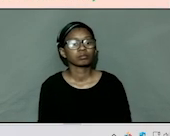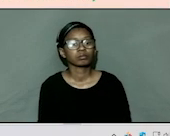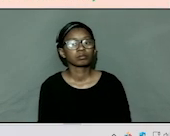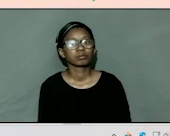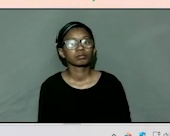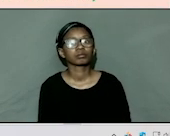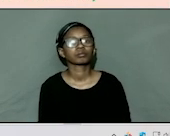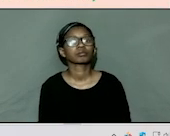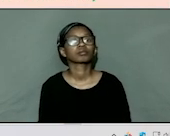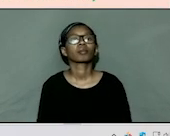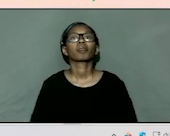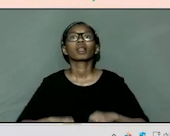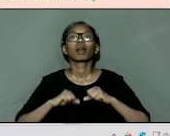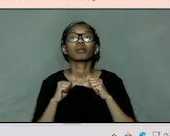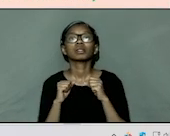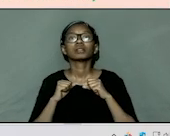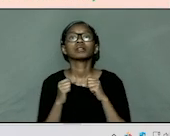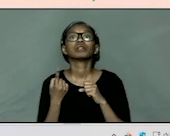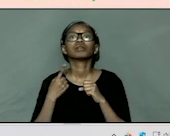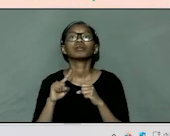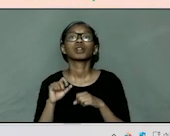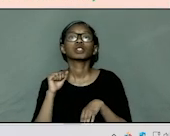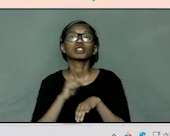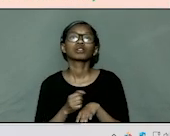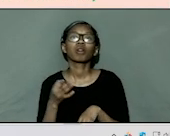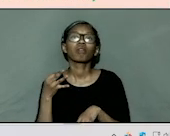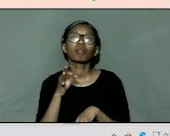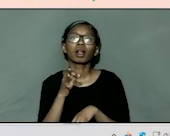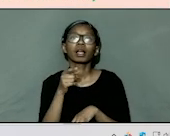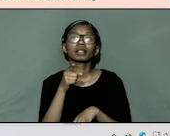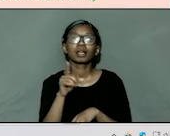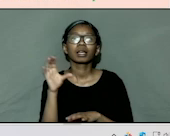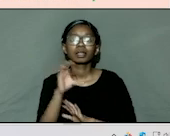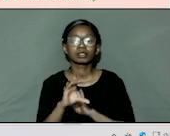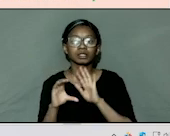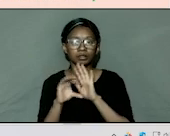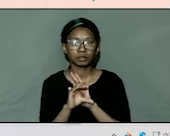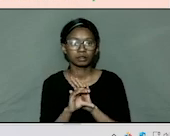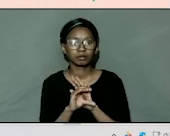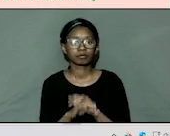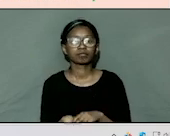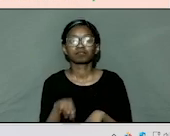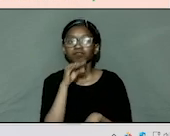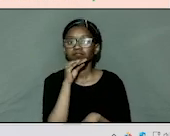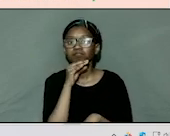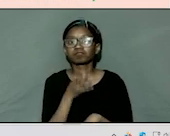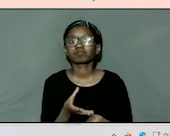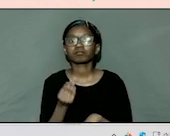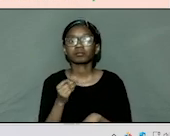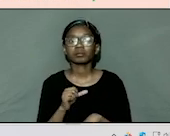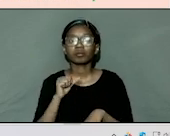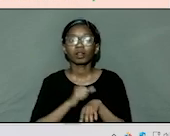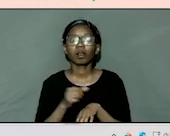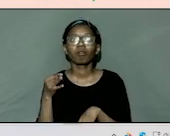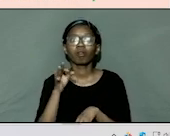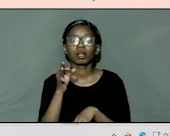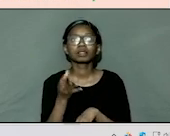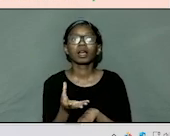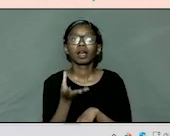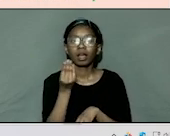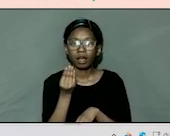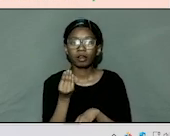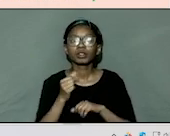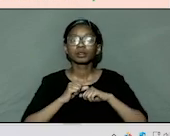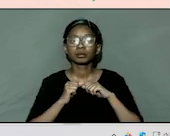The wings of stoneflies, it is the characteristic. So there are stoneflies which have wings, and there